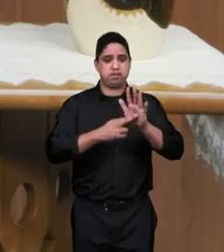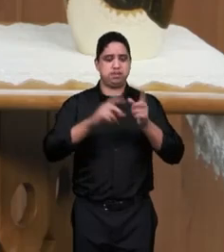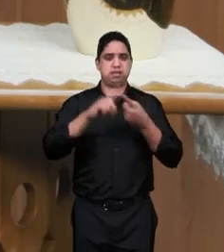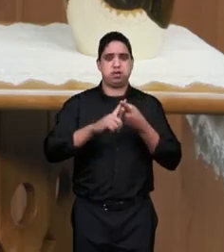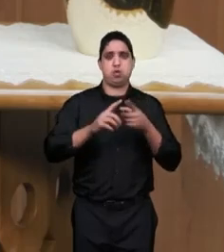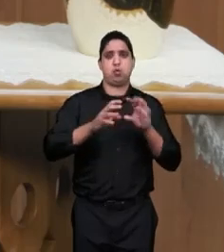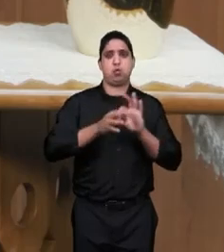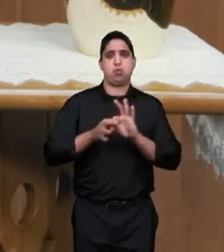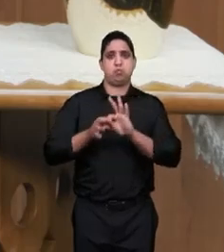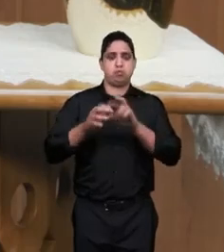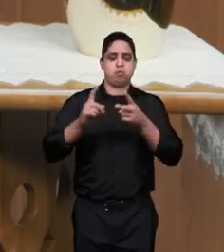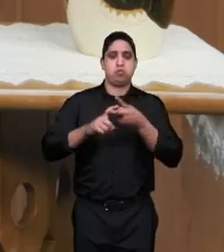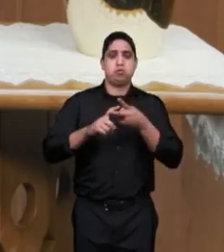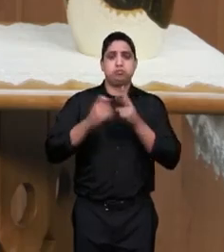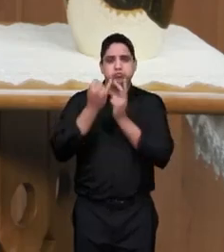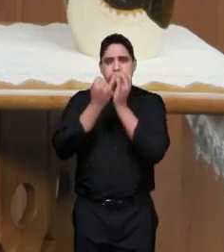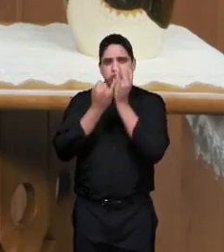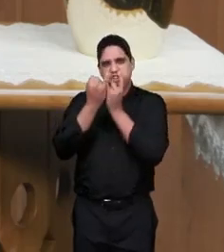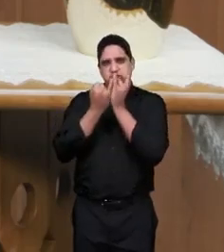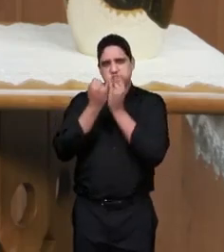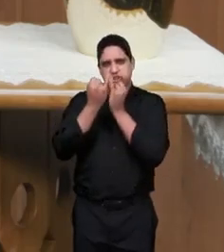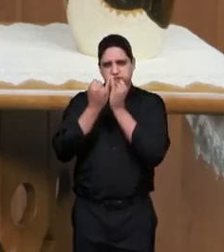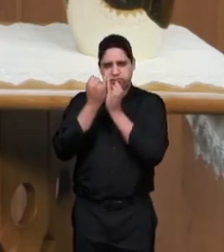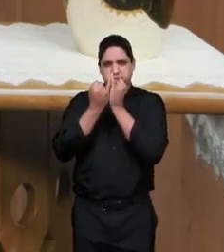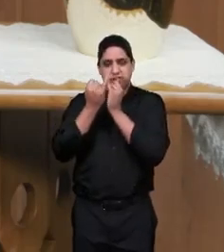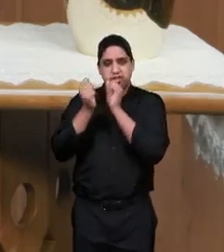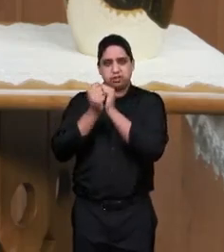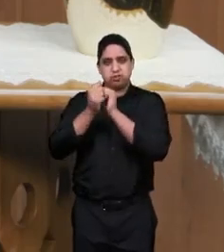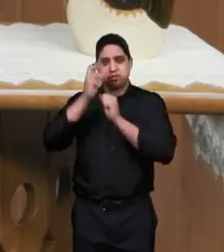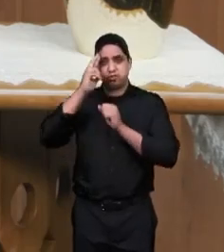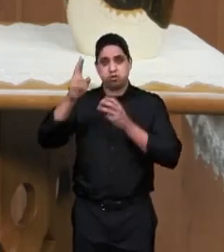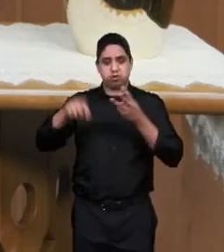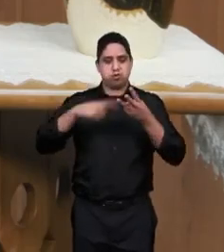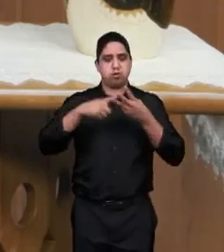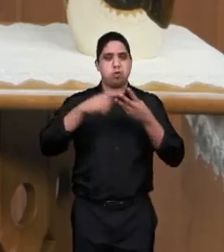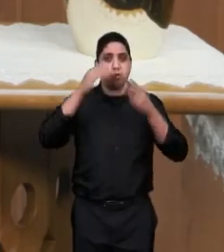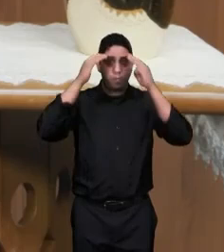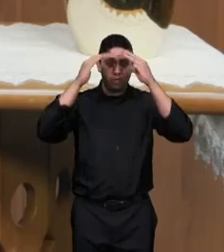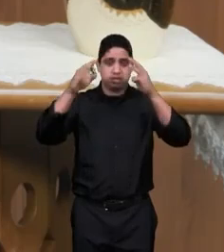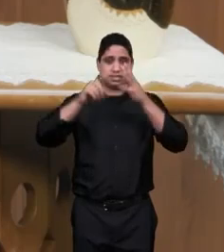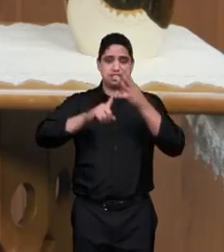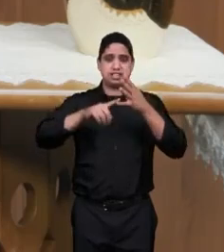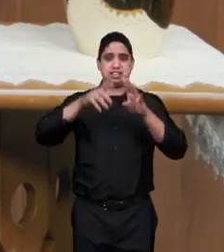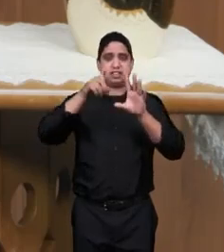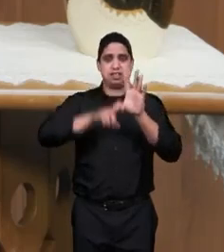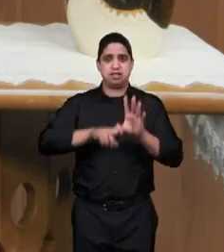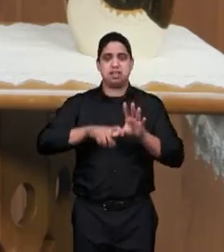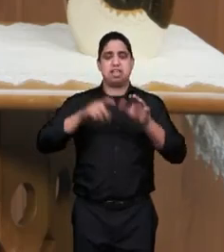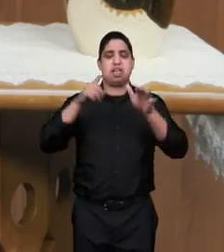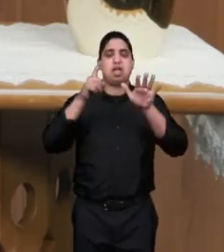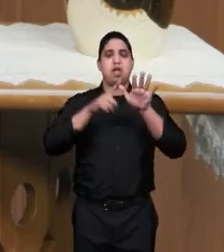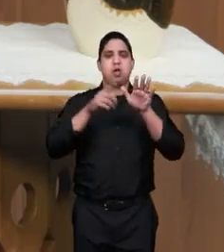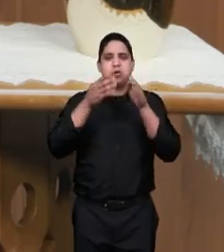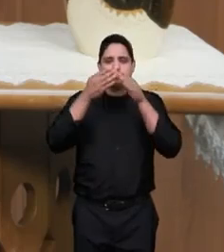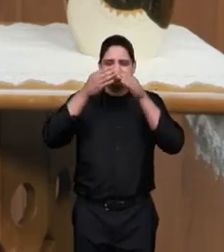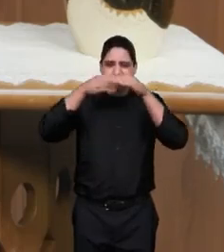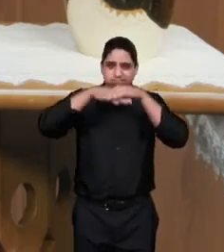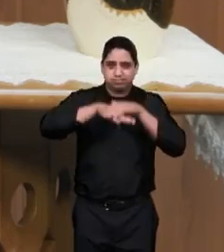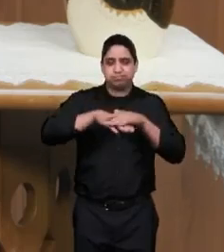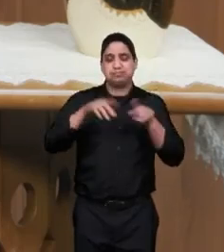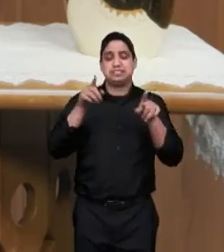fellowship, intimacy with the Lord, obedience, dependence, humility,